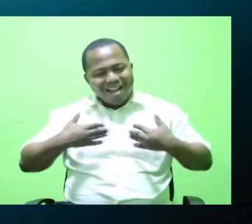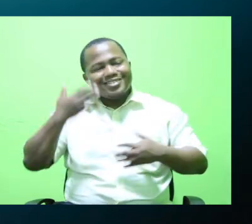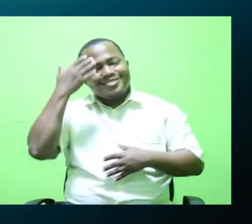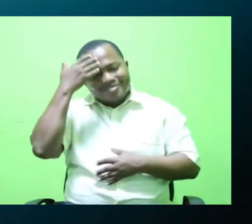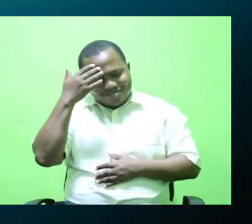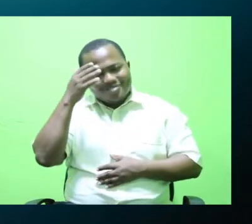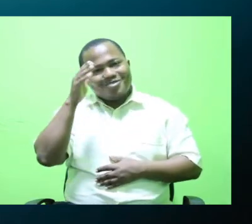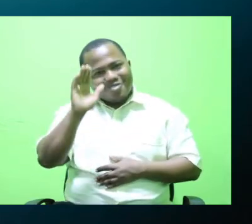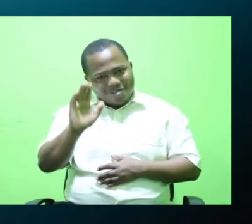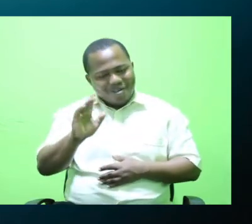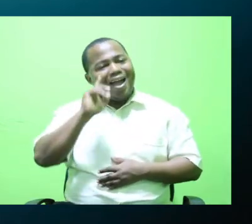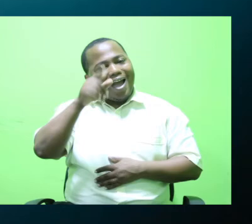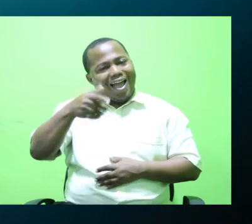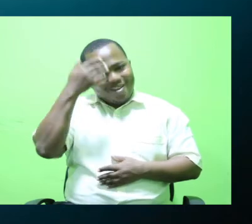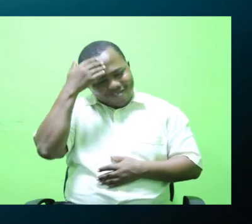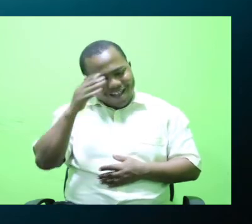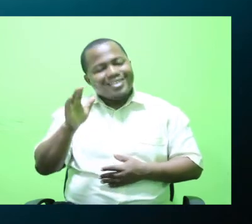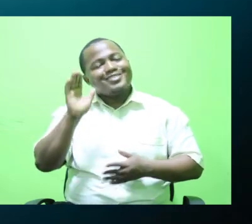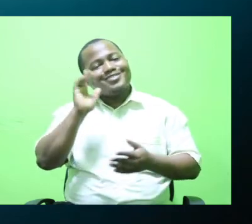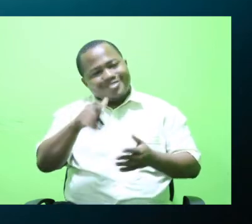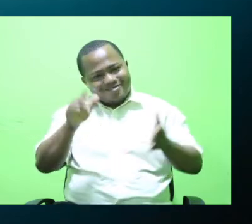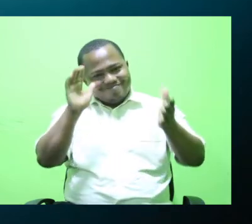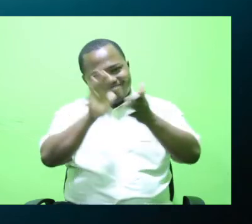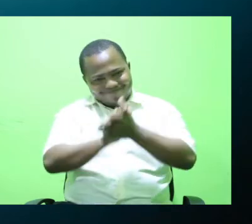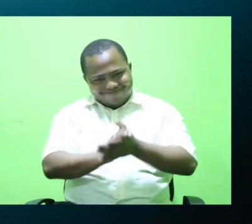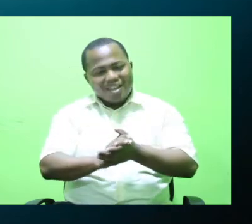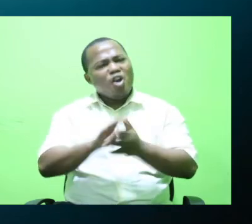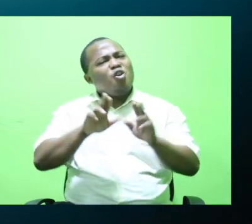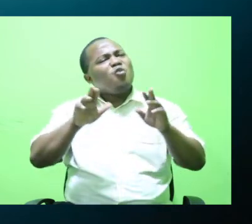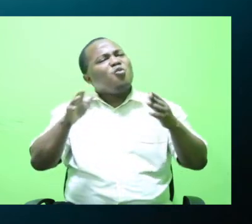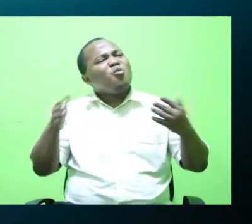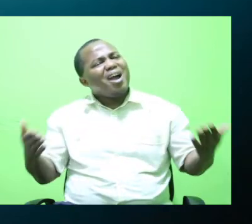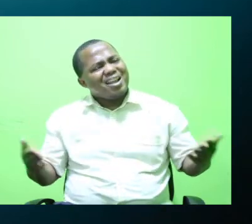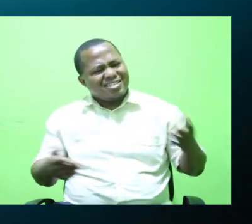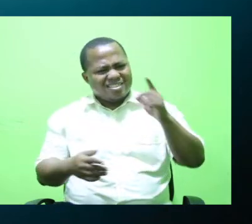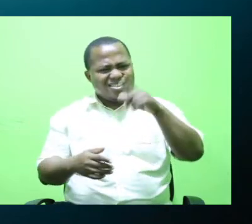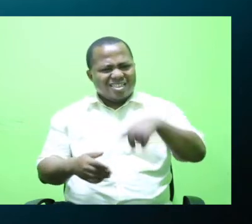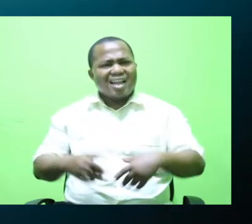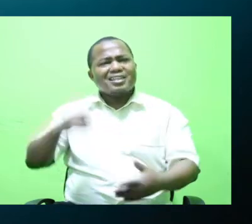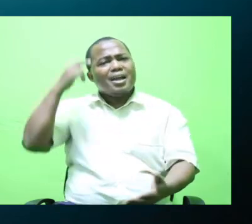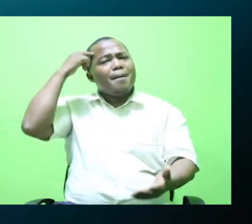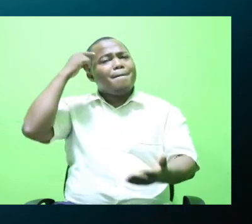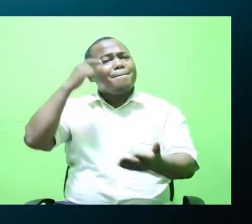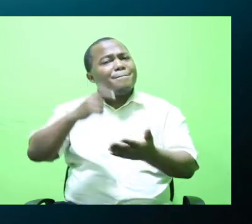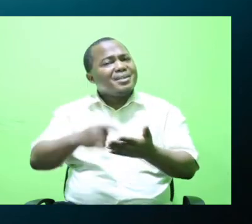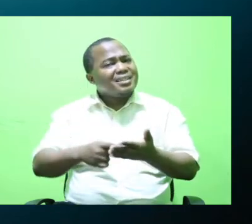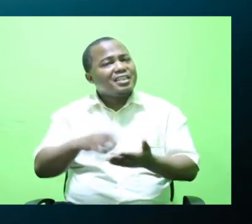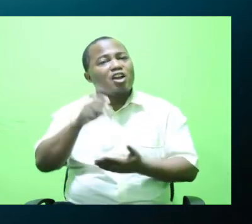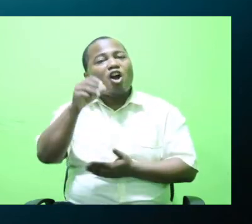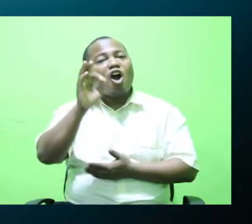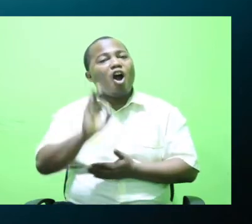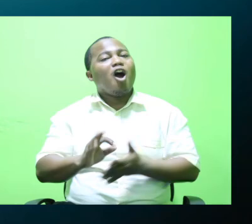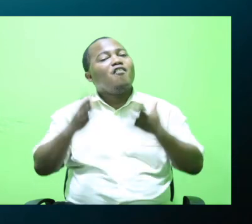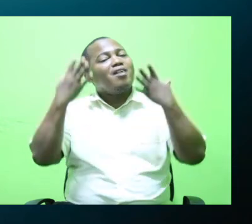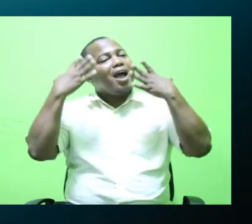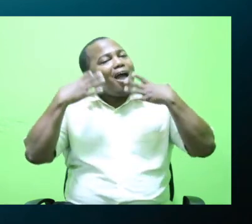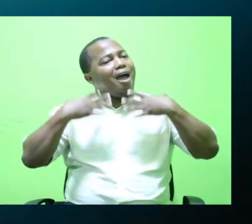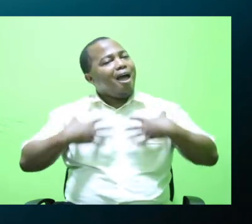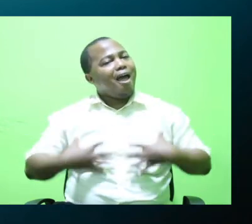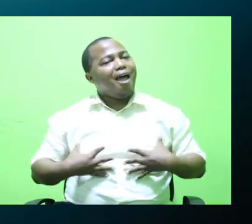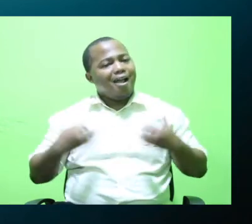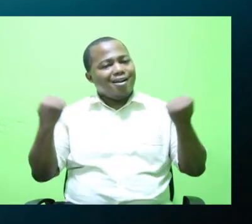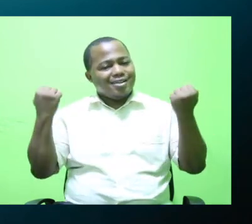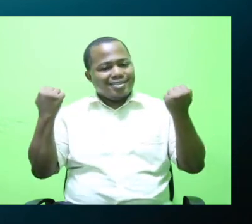know, I want to know. What is that? What is that? The meaning of healthy.